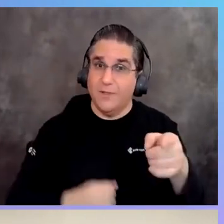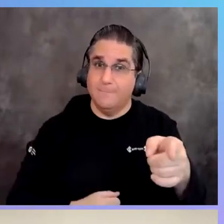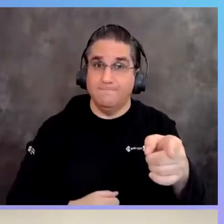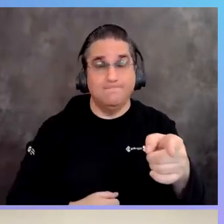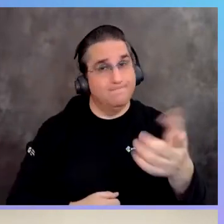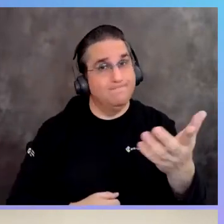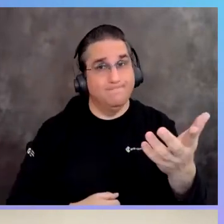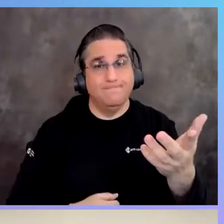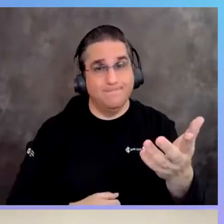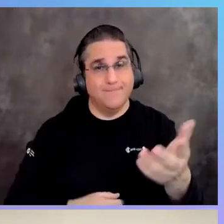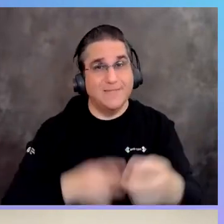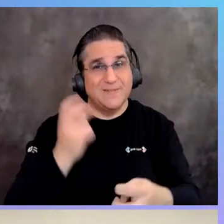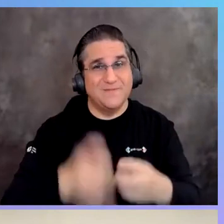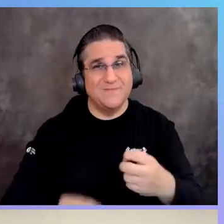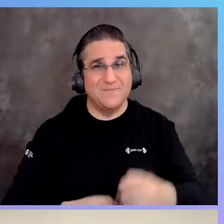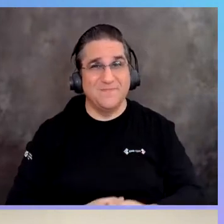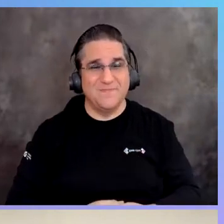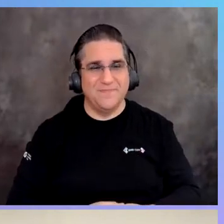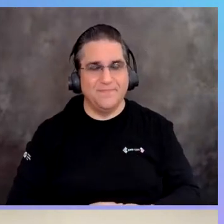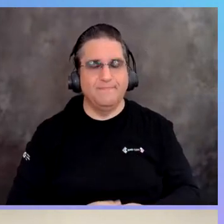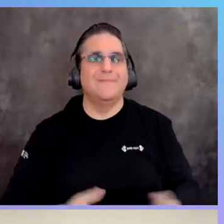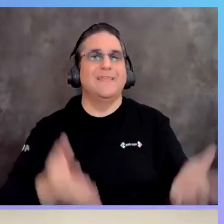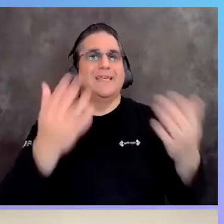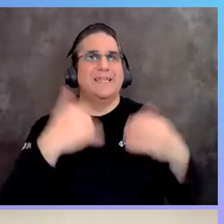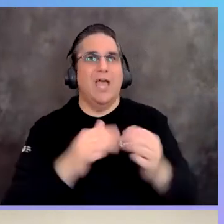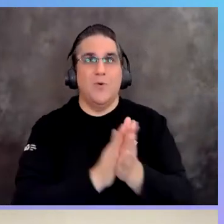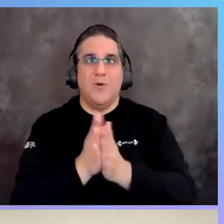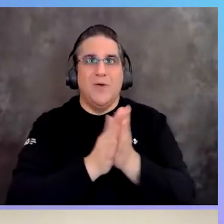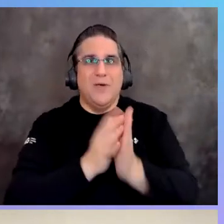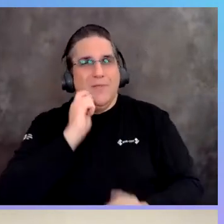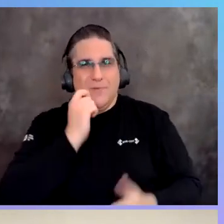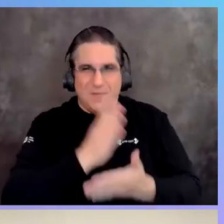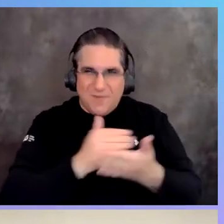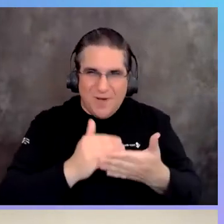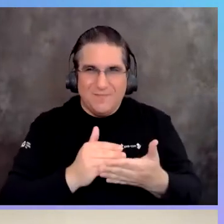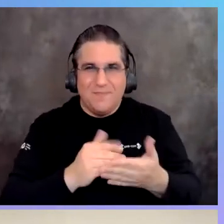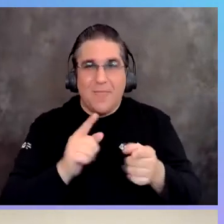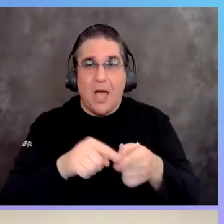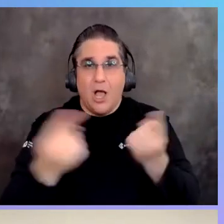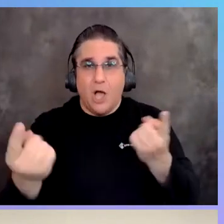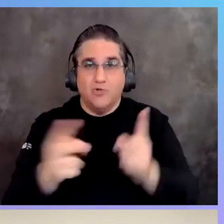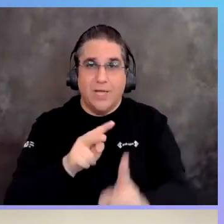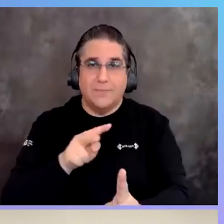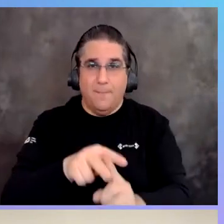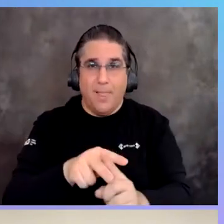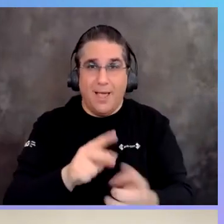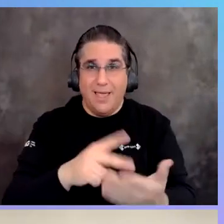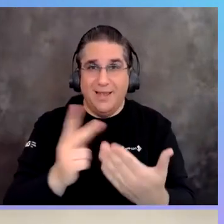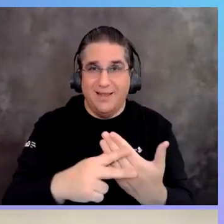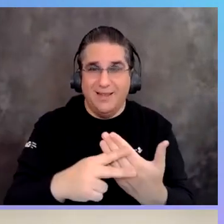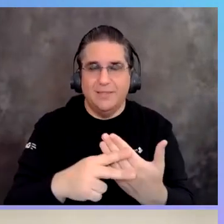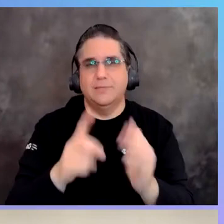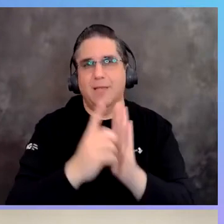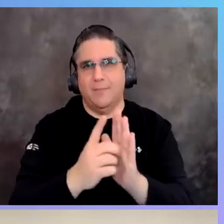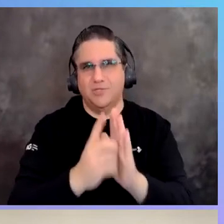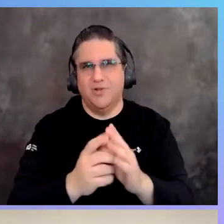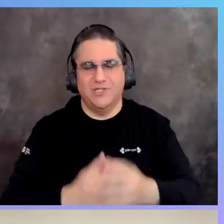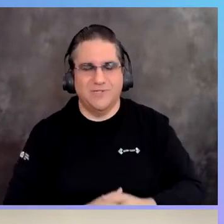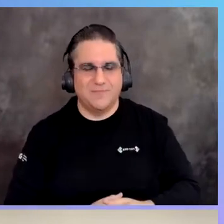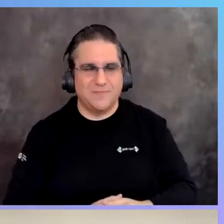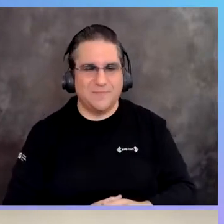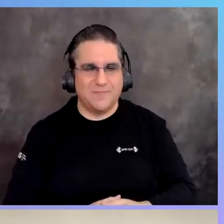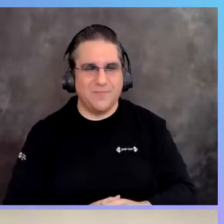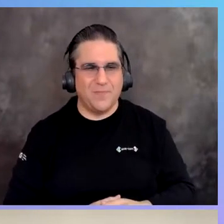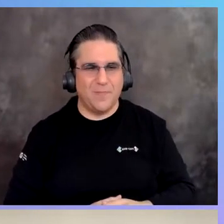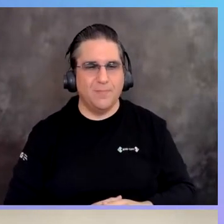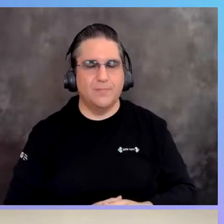All right, let's move on to the really cool part, the contrast plugin demonstration. Want to really give like a big